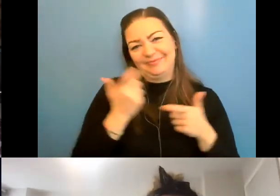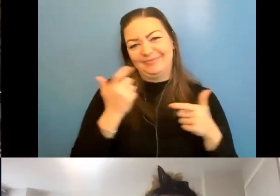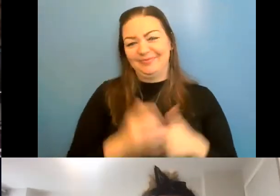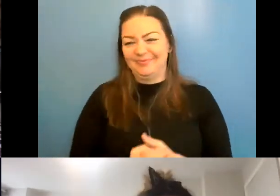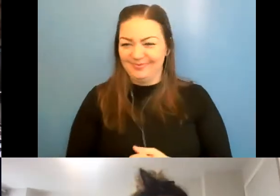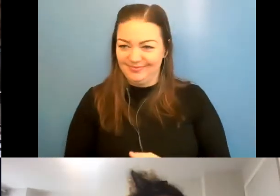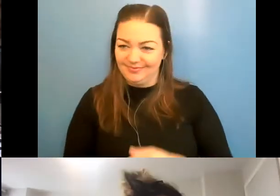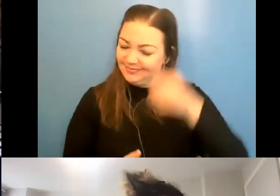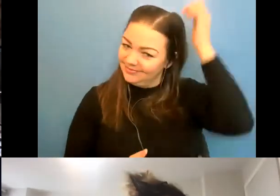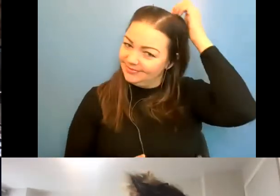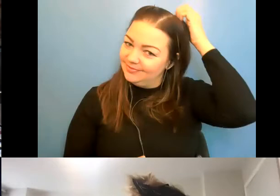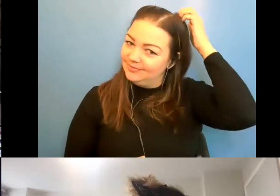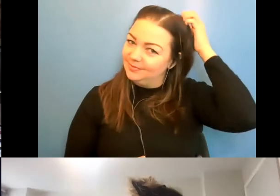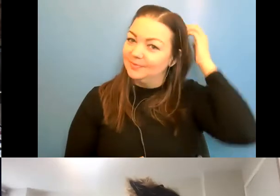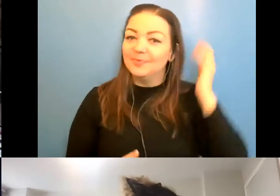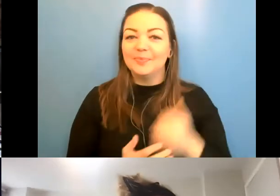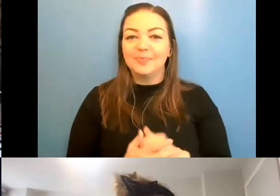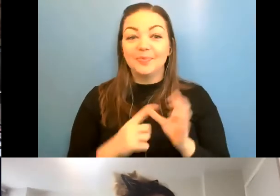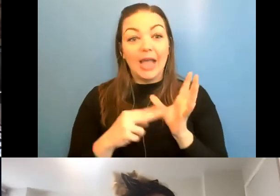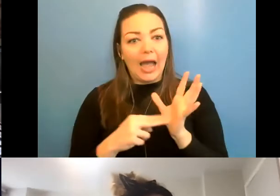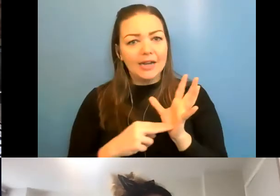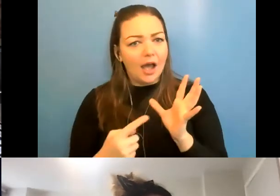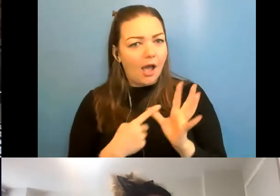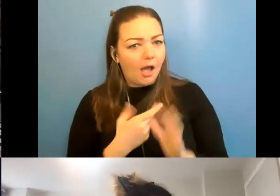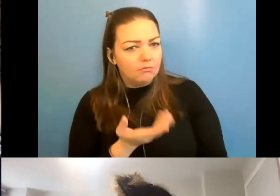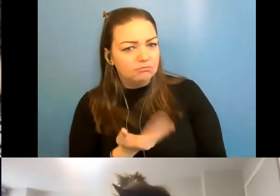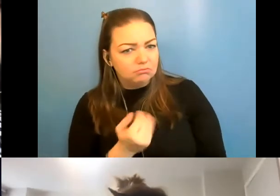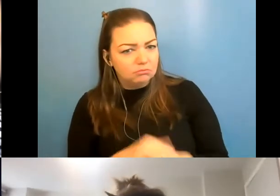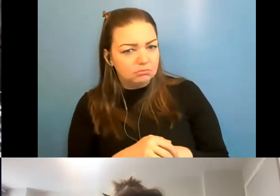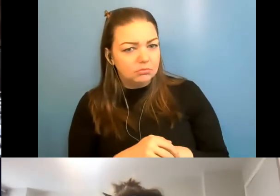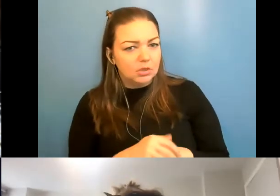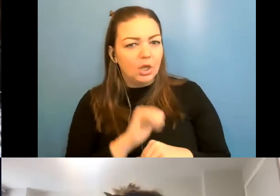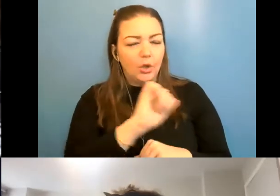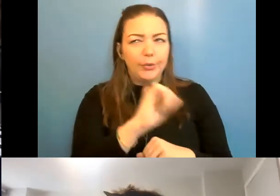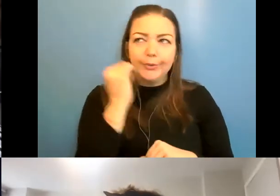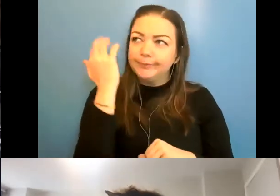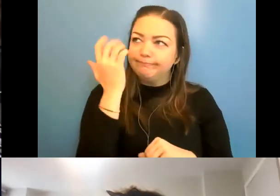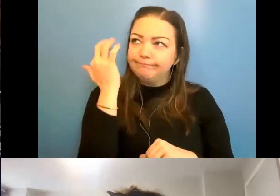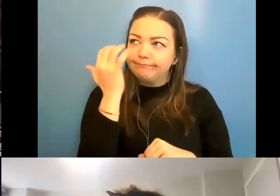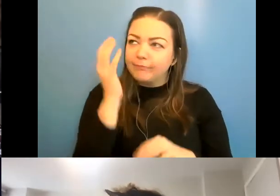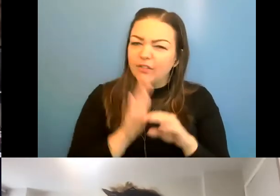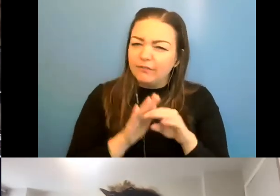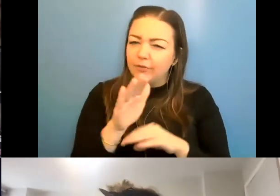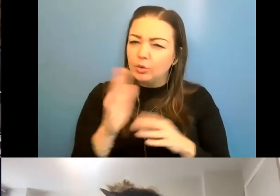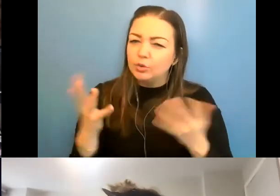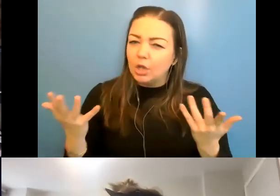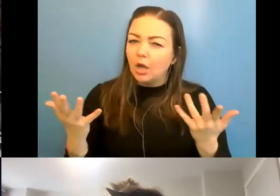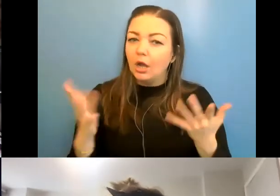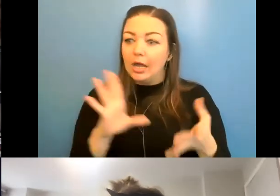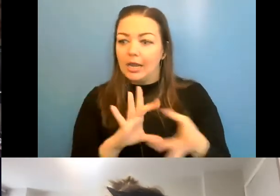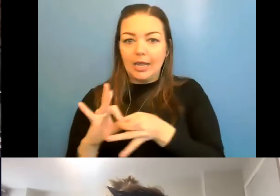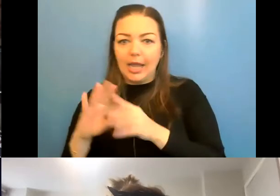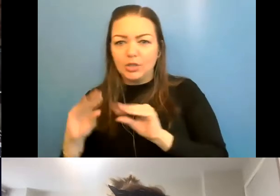But yeah, Anna, anything you think we can that's in your head for the future around linking in with